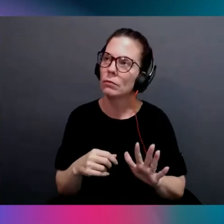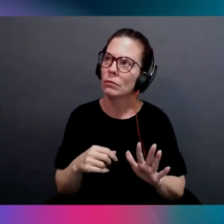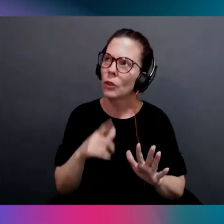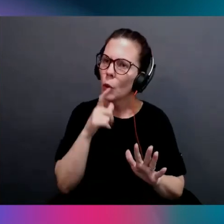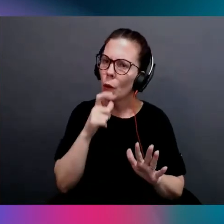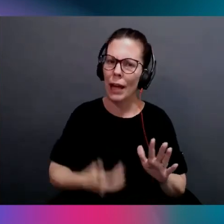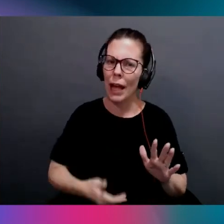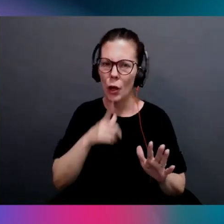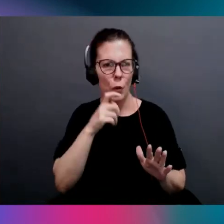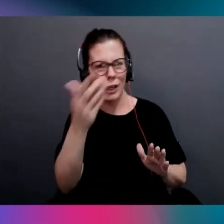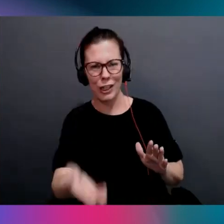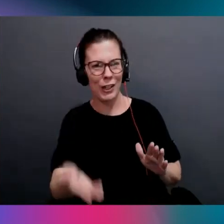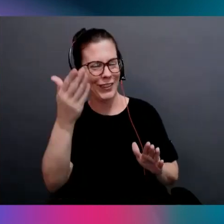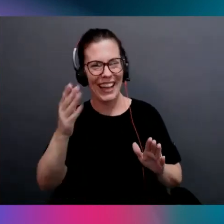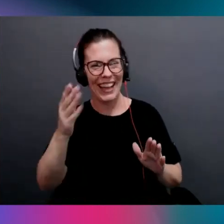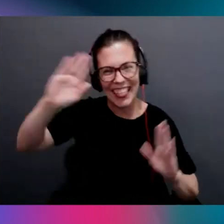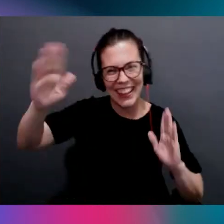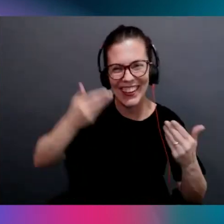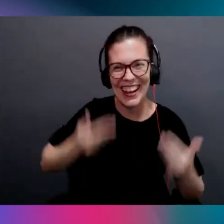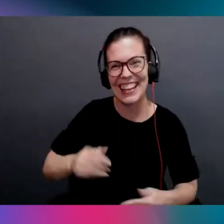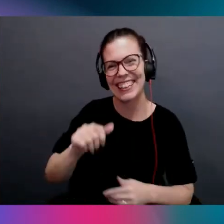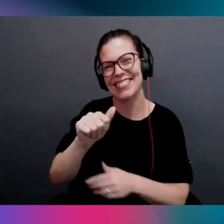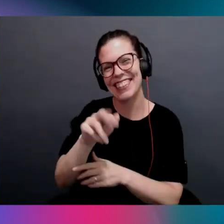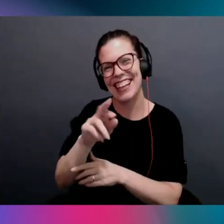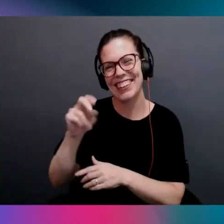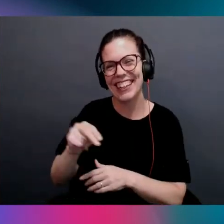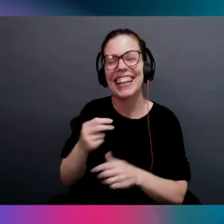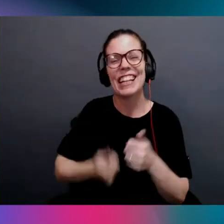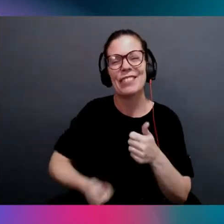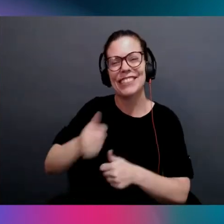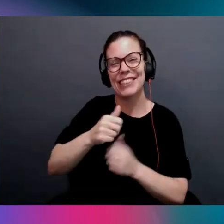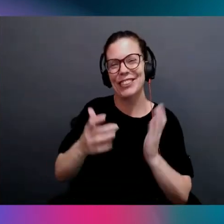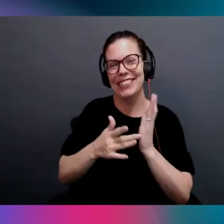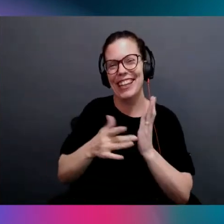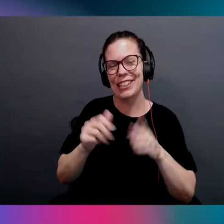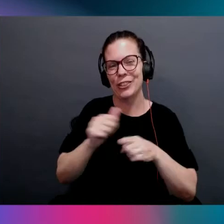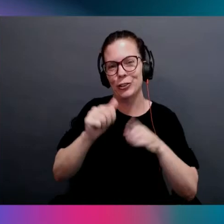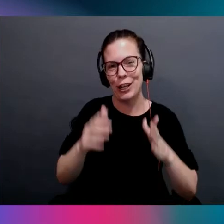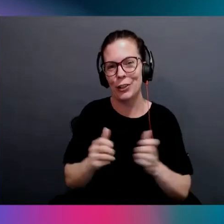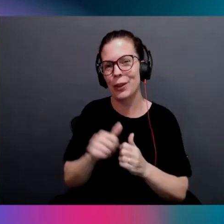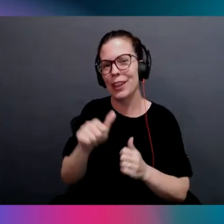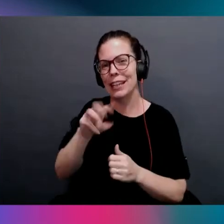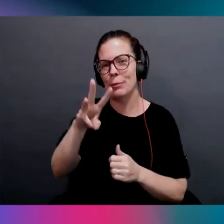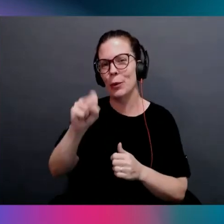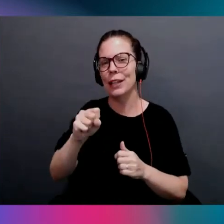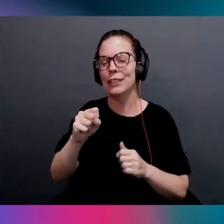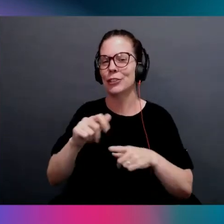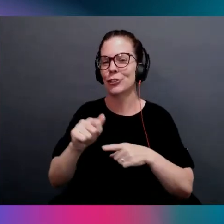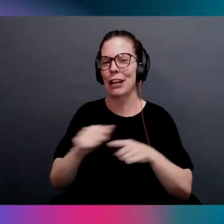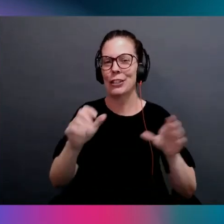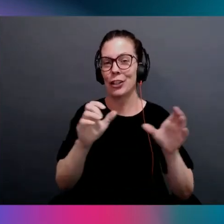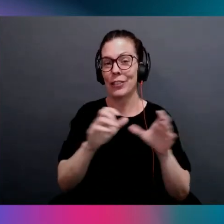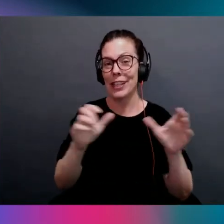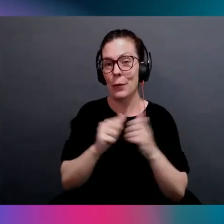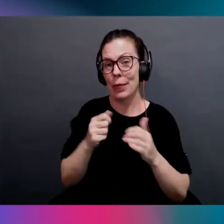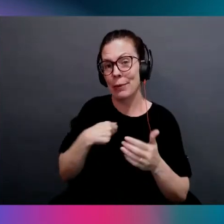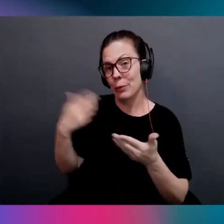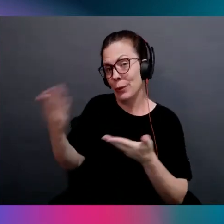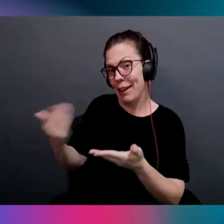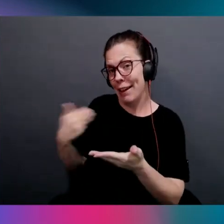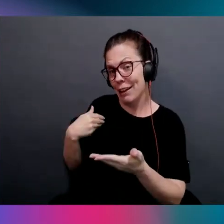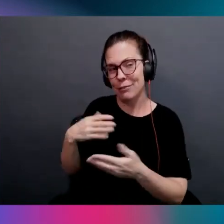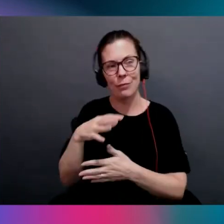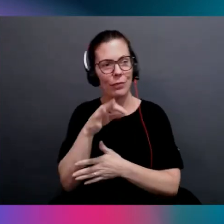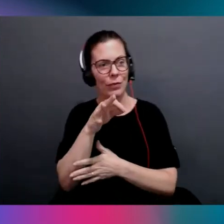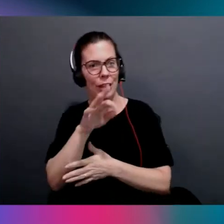you? Hey, everyone. My name is Aaron Hunter. I'm a senior technical trainer with AWS Training Certification, and with me we have Fred Gratian, another